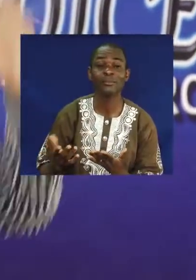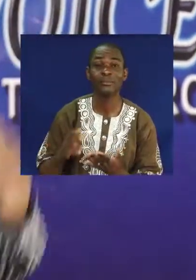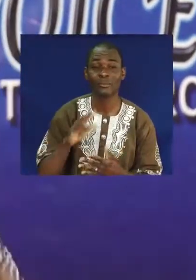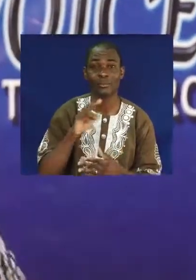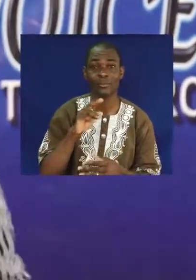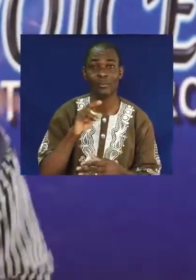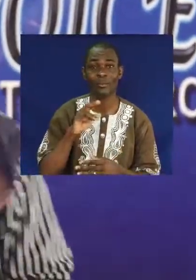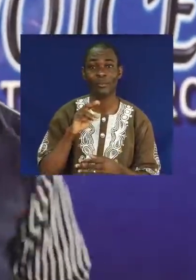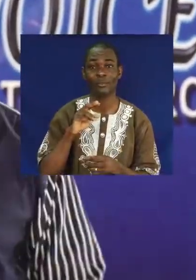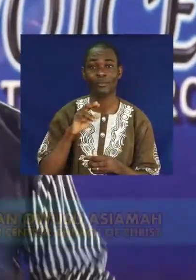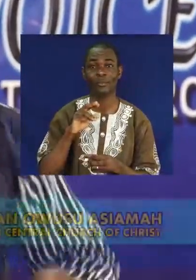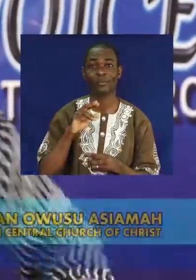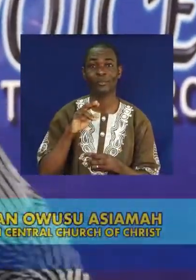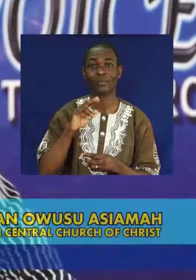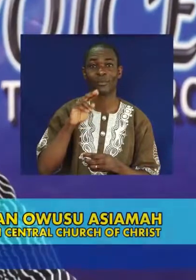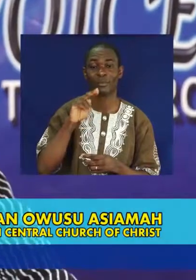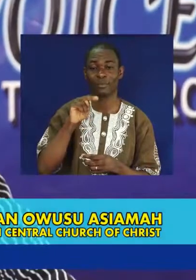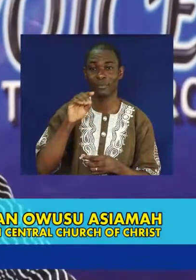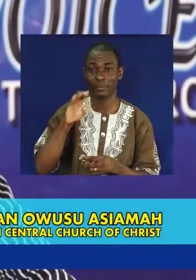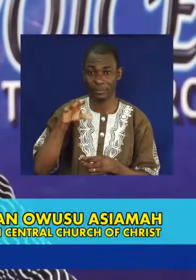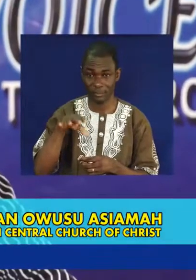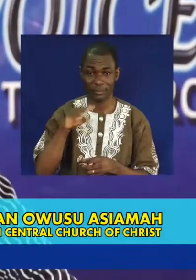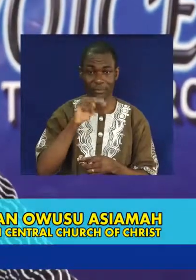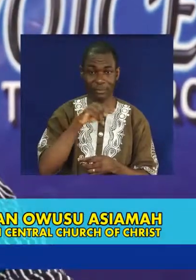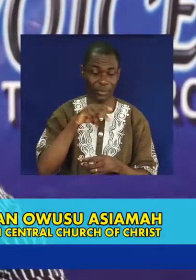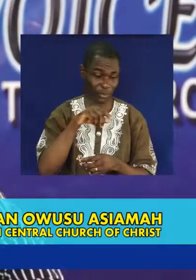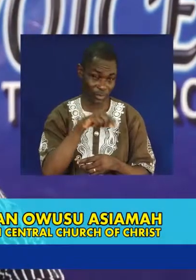Then, our case. I didn't tell politicians number a good bridge.